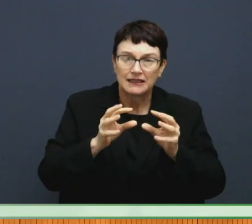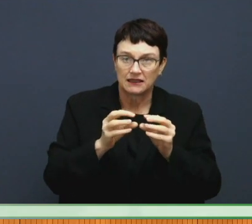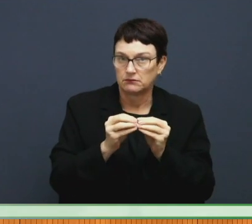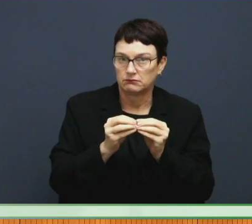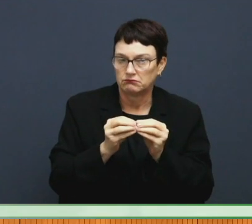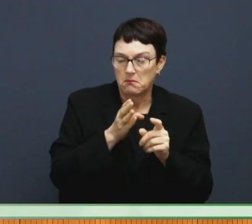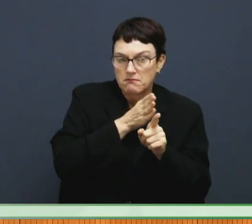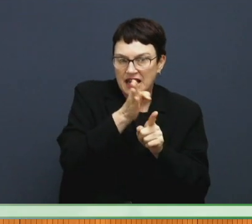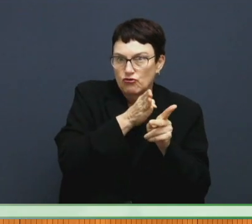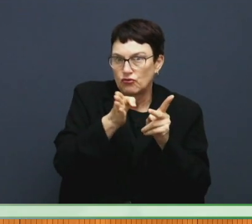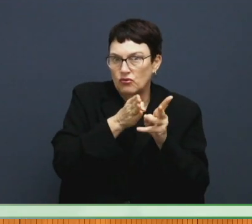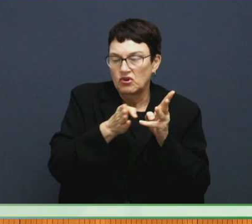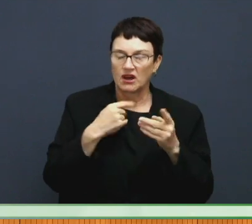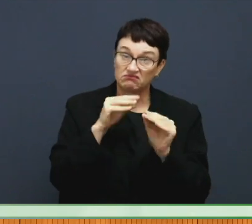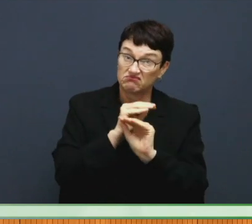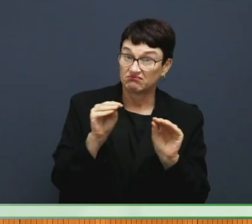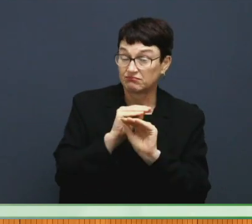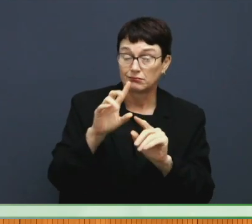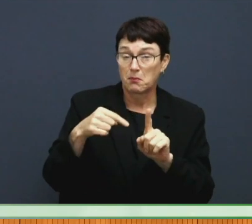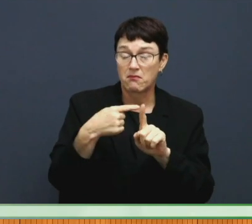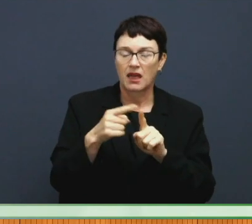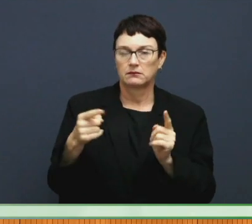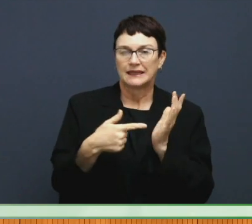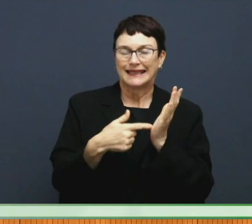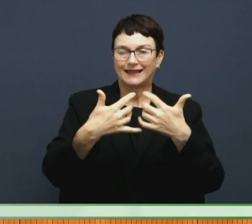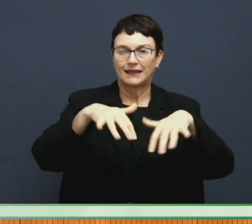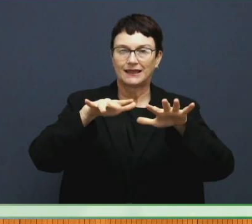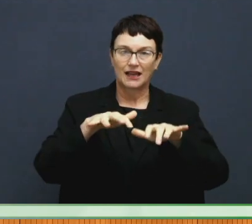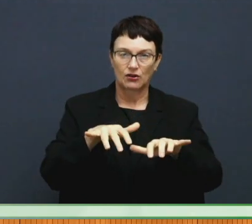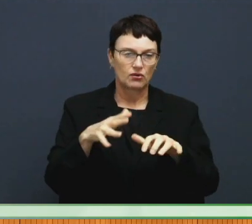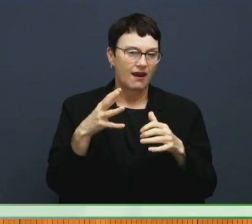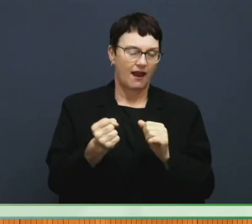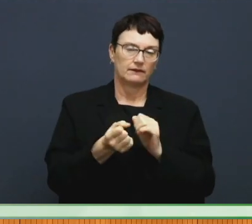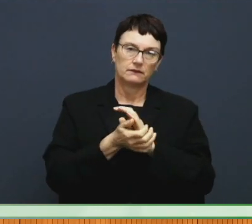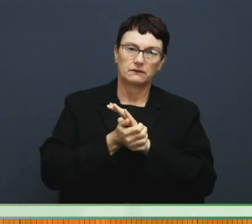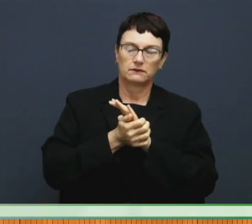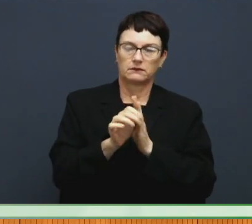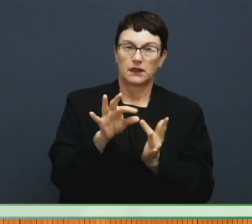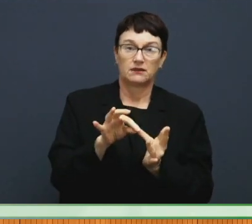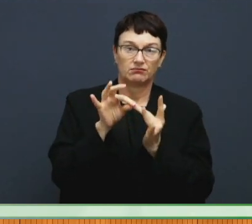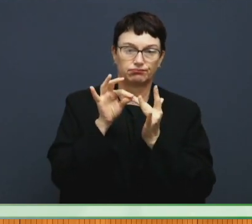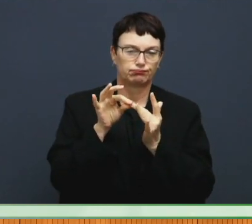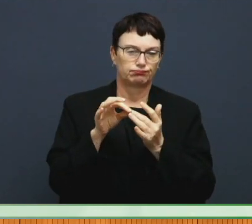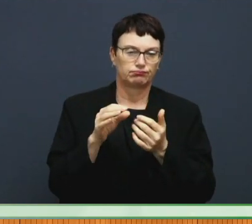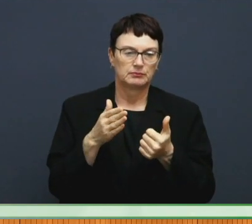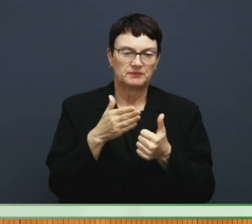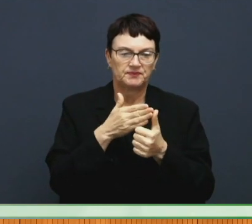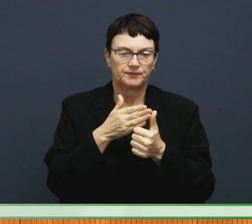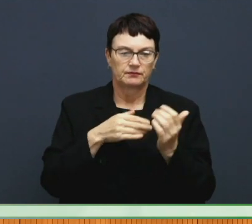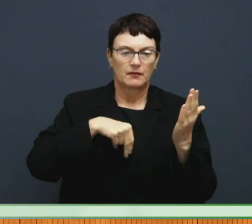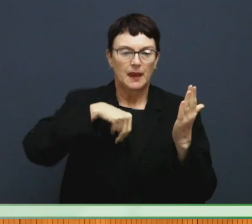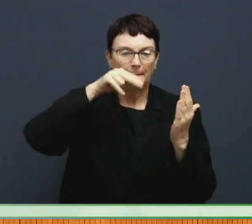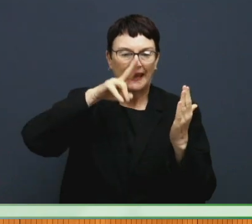maintenance technology includes practical skills such as carving, pasting technology,